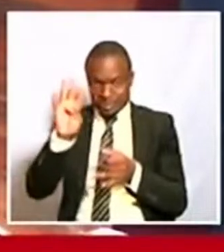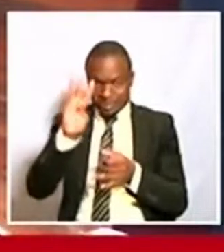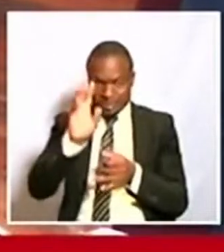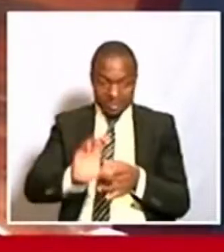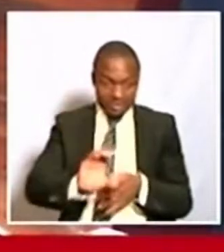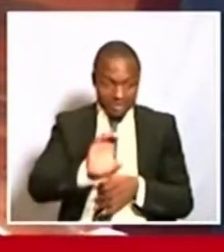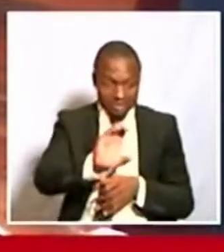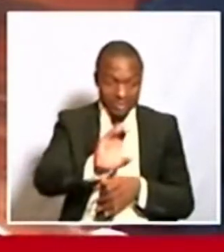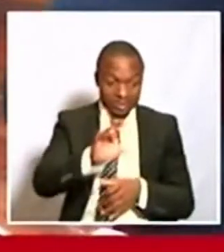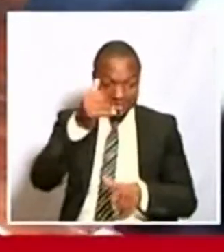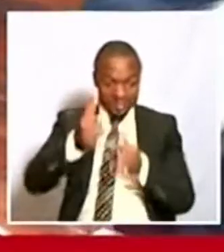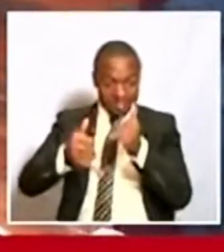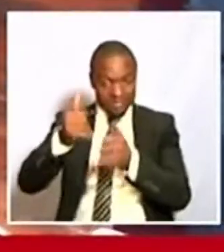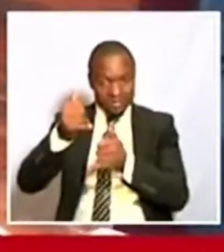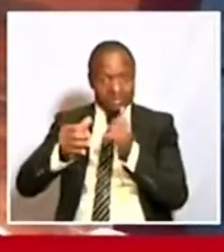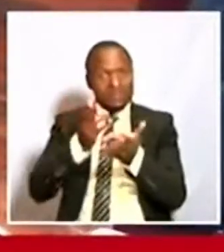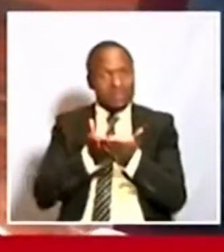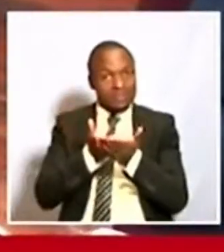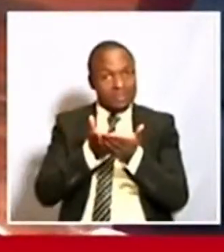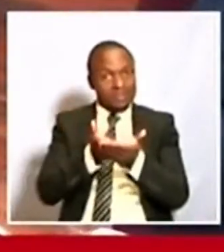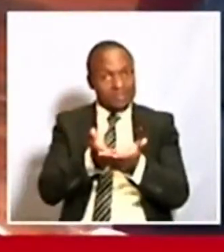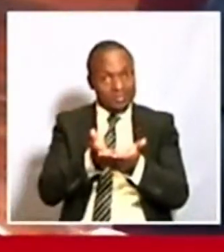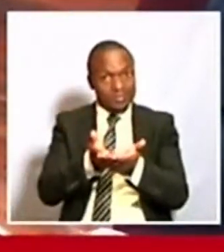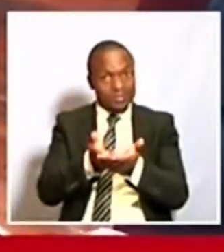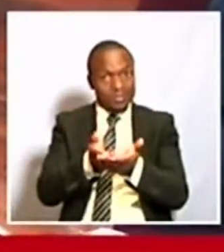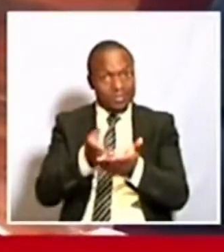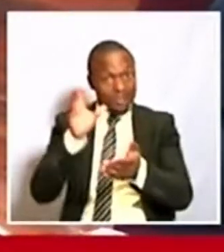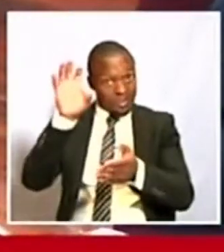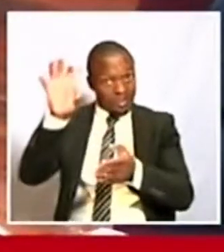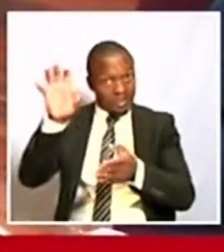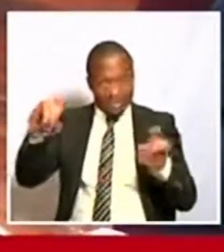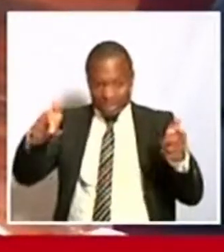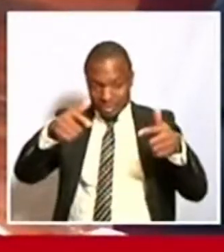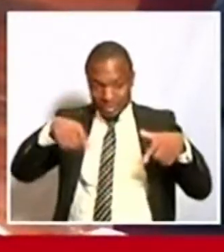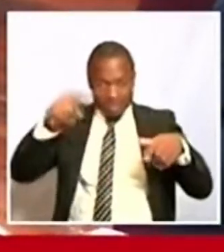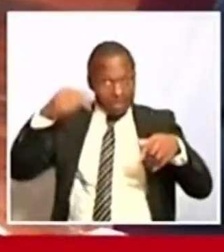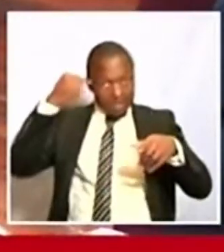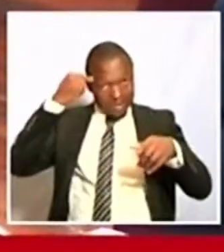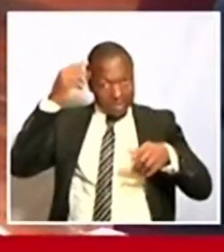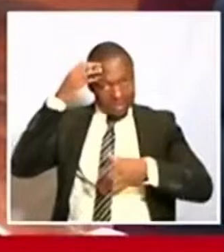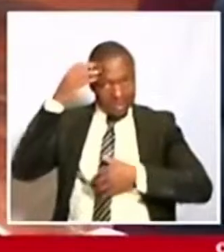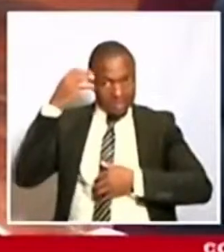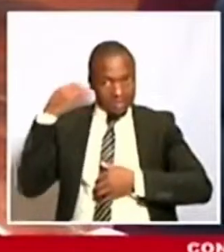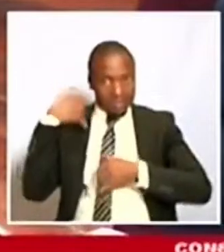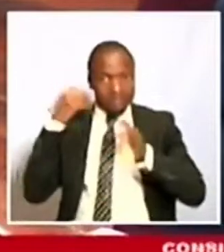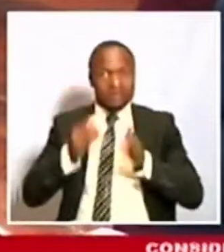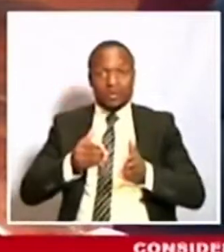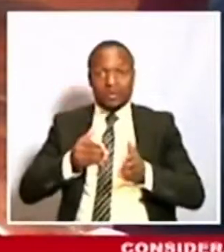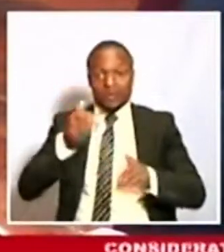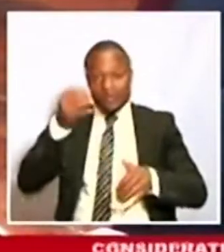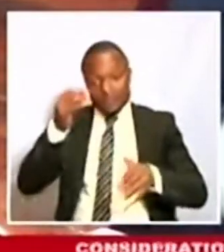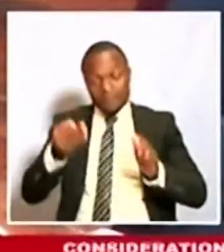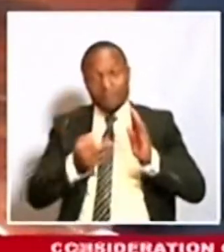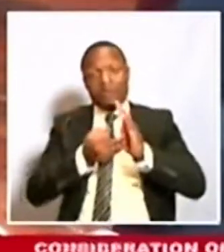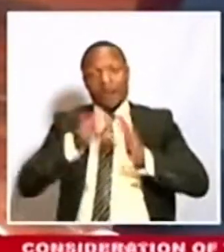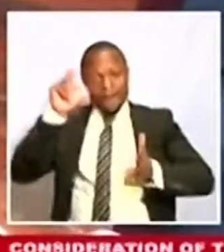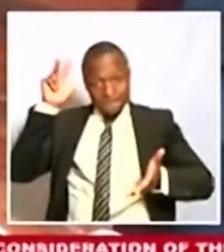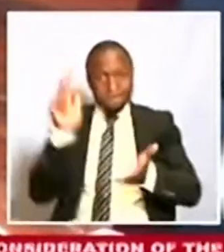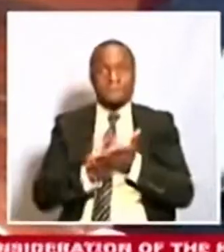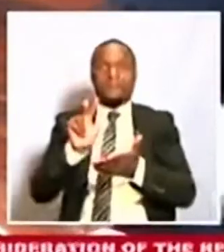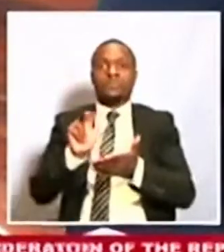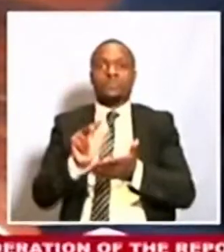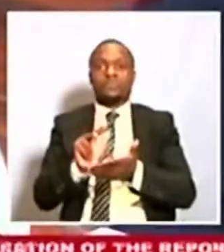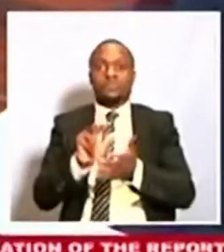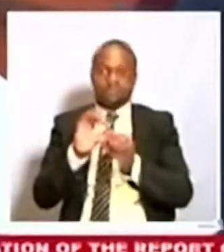allocation have been concluded and submitted to the provincial local government officer for final approval and implementation.